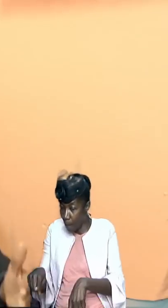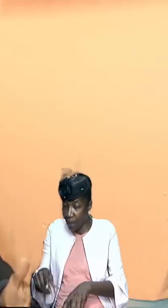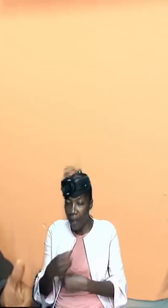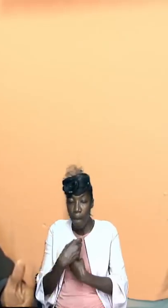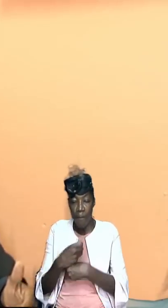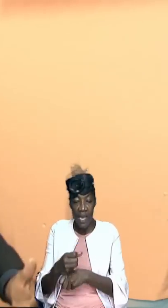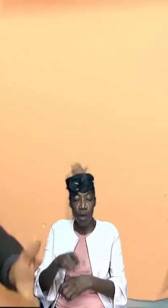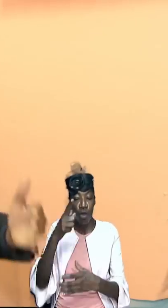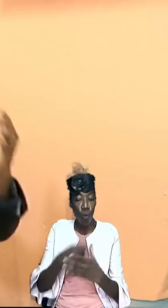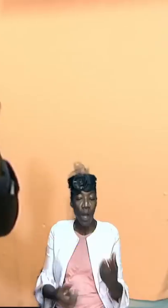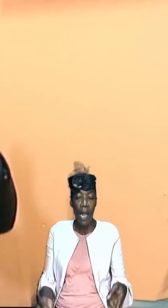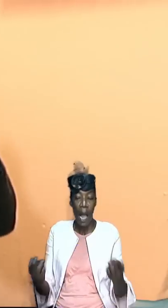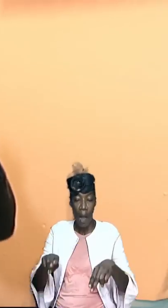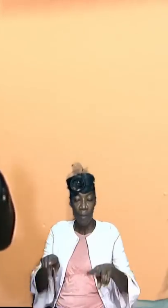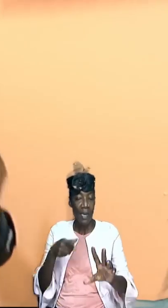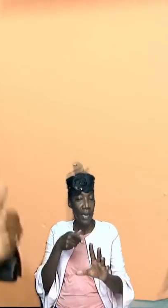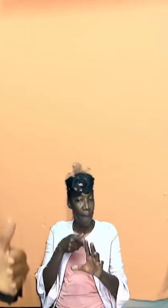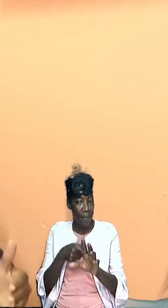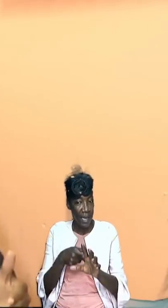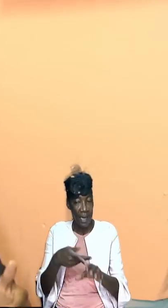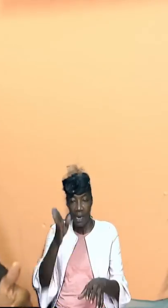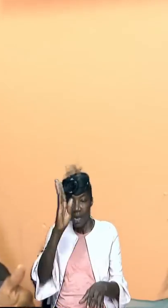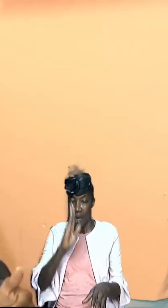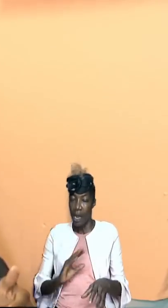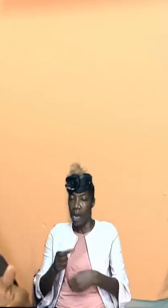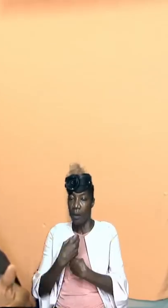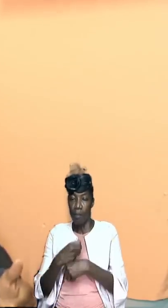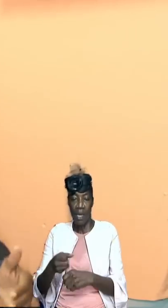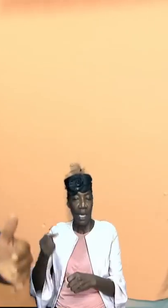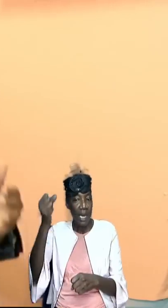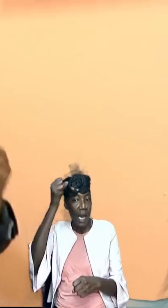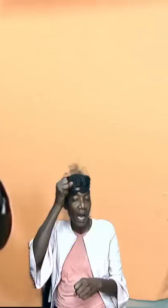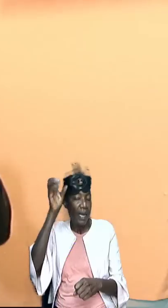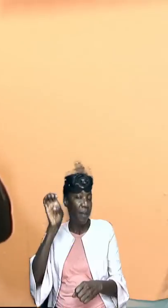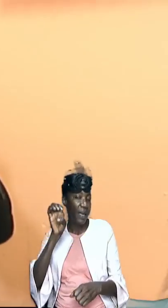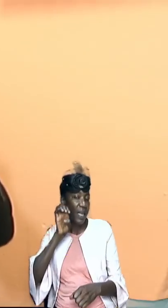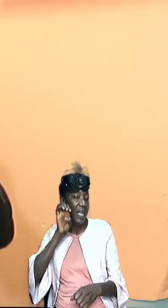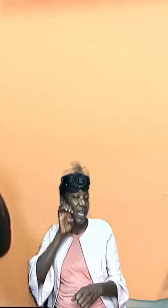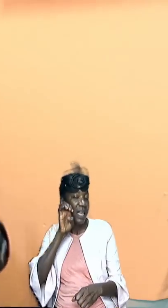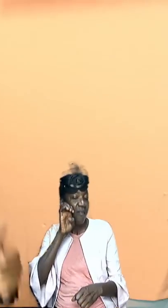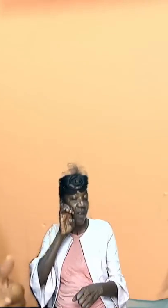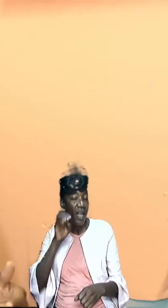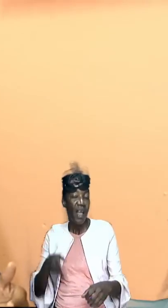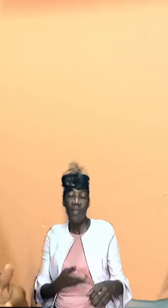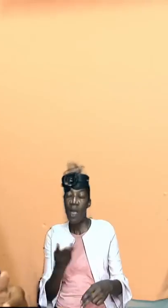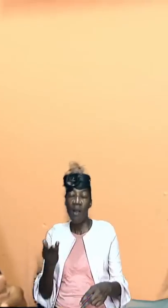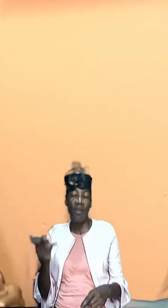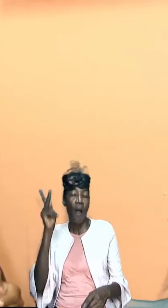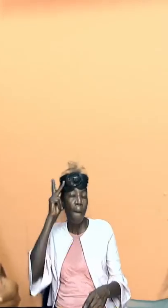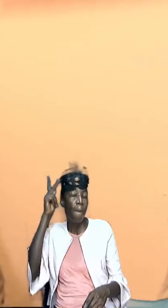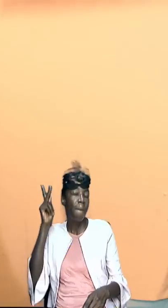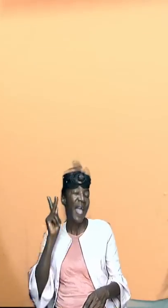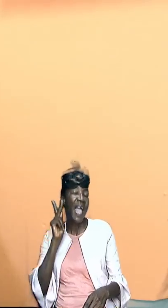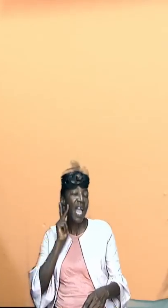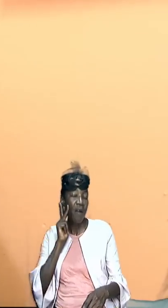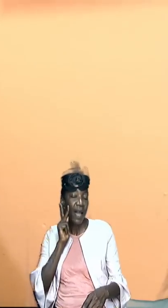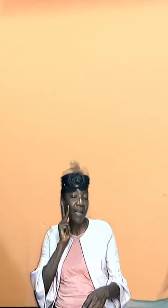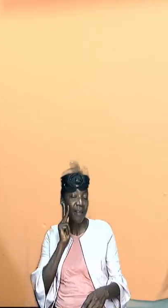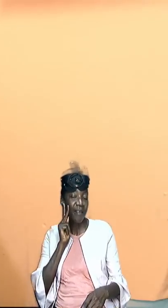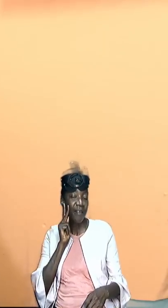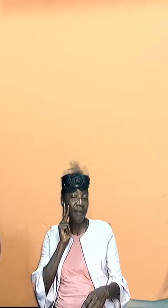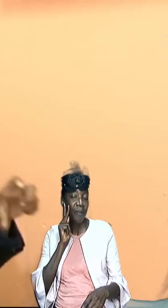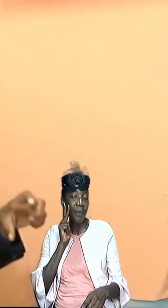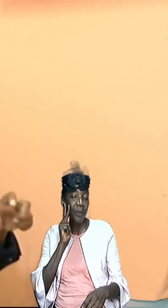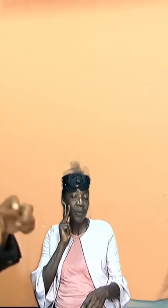the beginning, the fact that God made Adam and Eve, the fact that they were our parents, the fact that they are